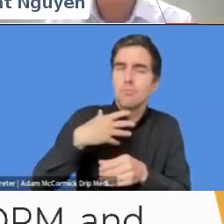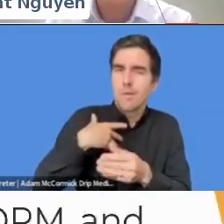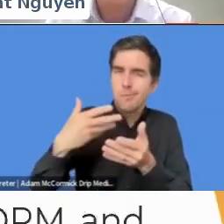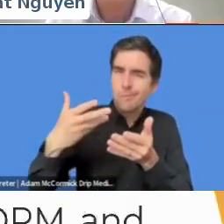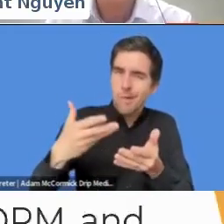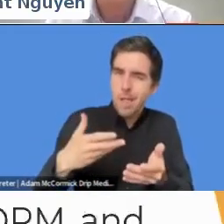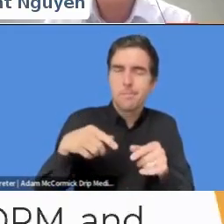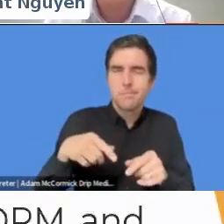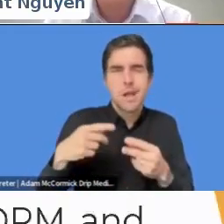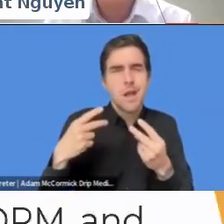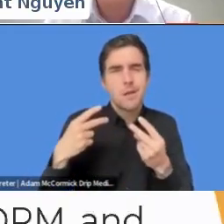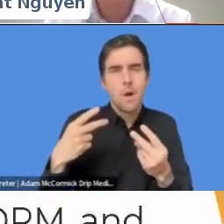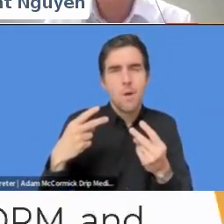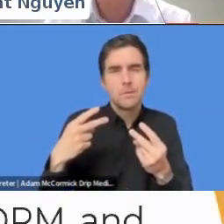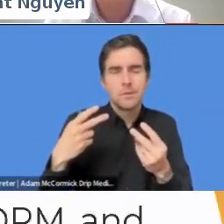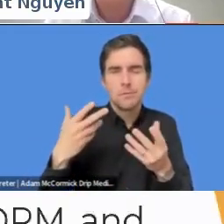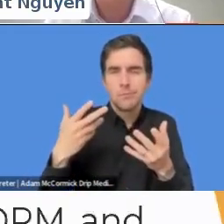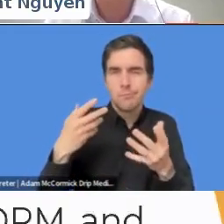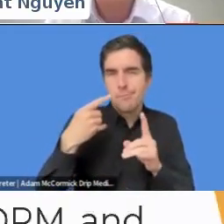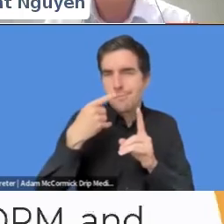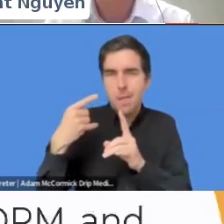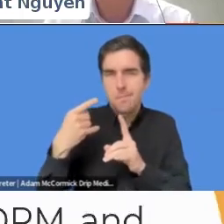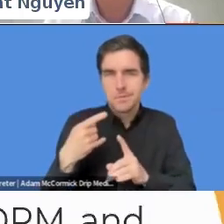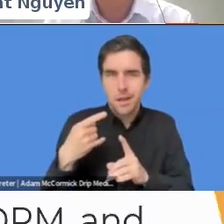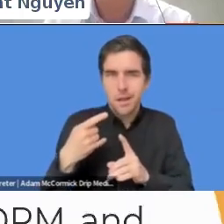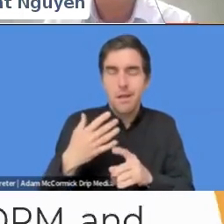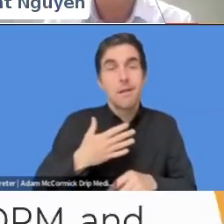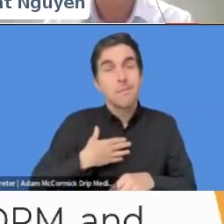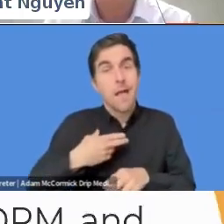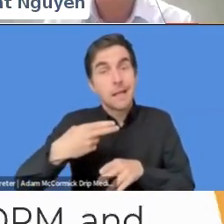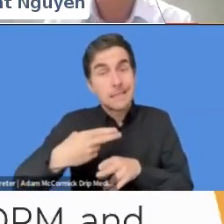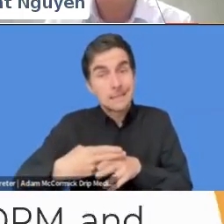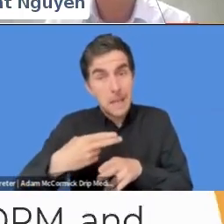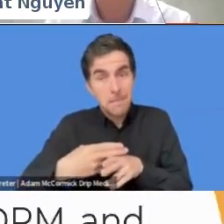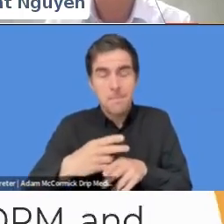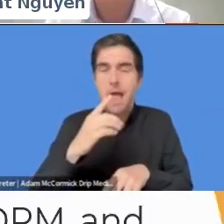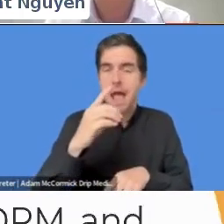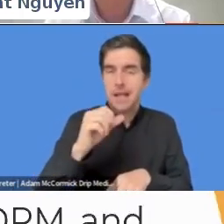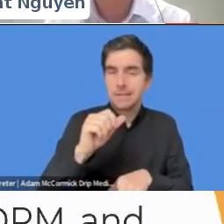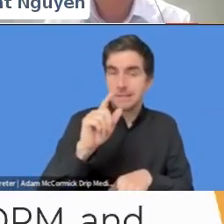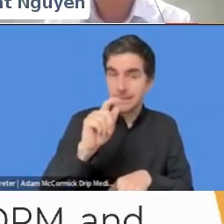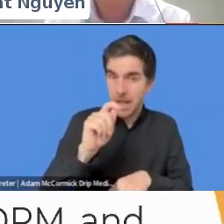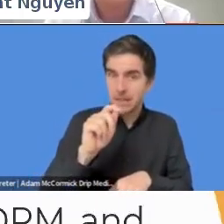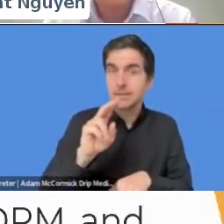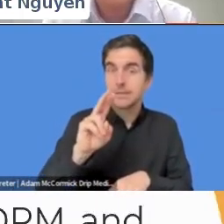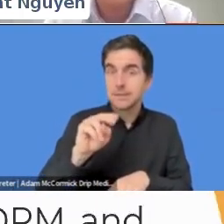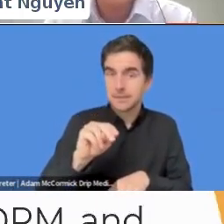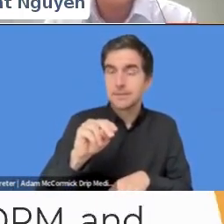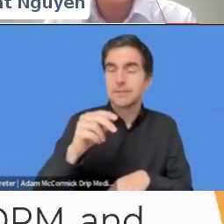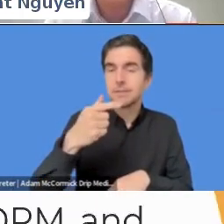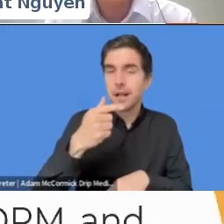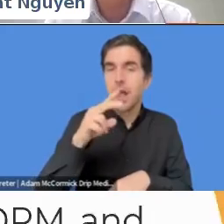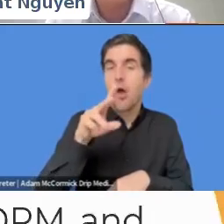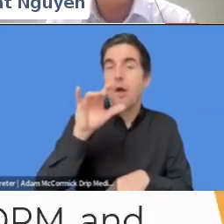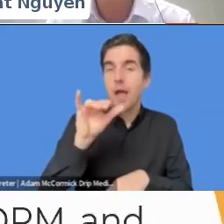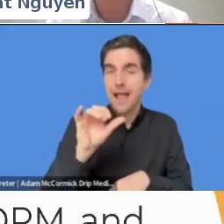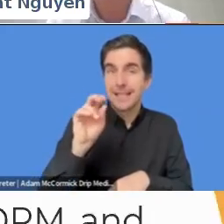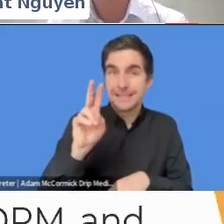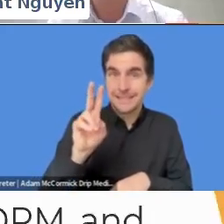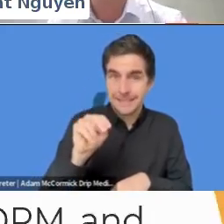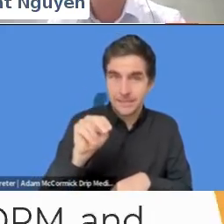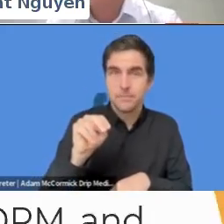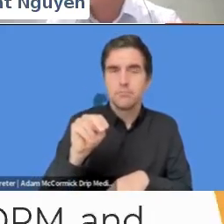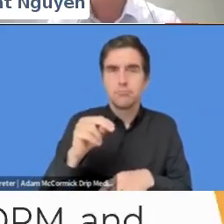moderator today, and I would like to inform about the objective of this webinar. It's